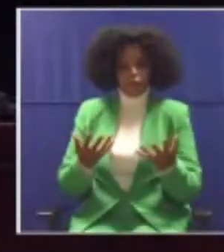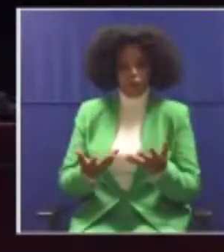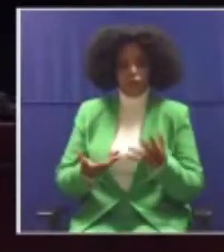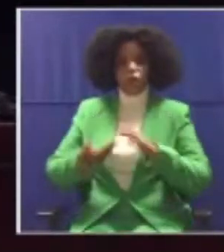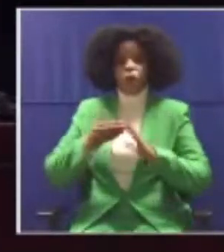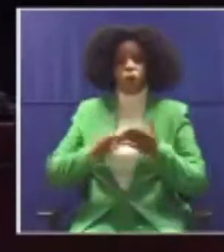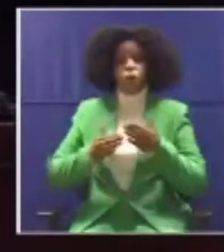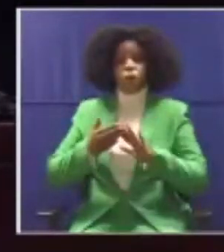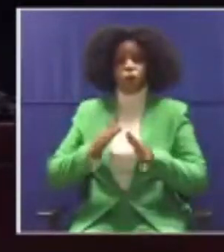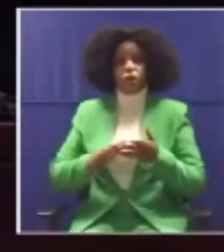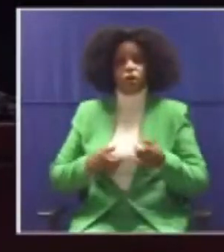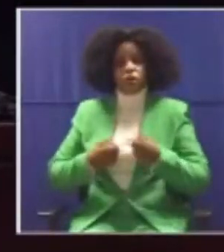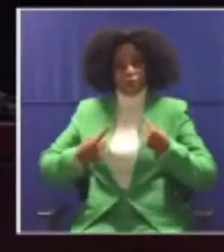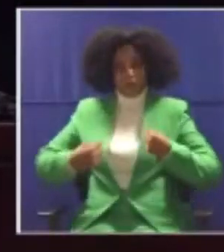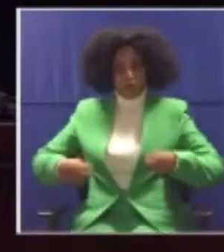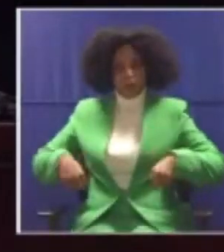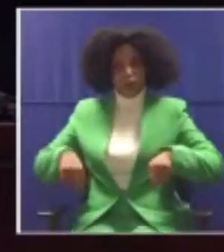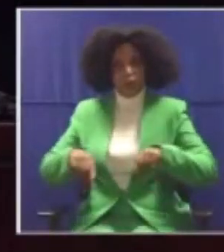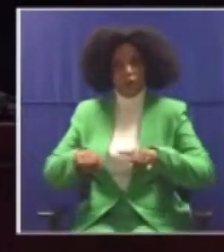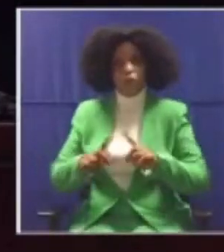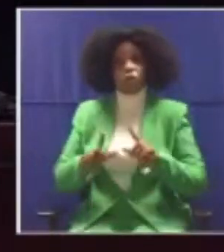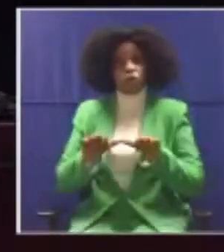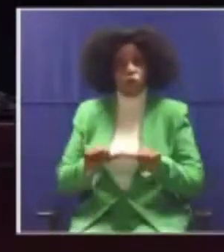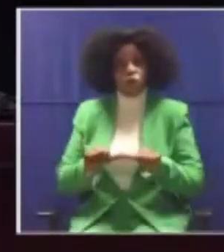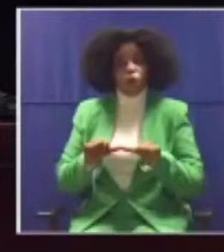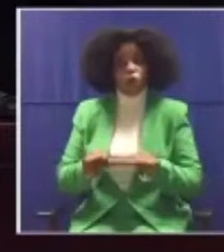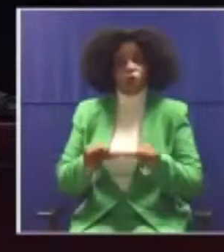communities. And we will continue to support